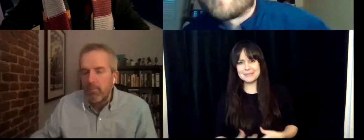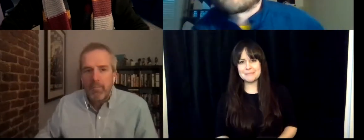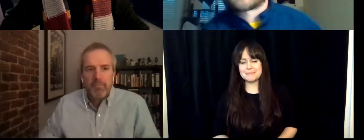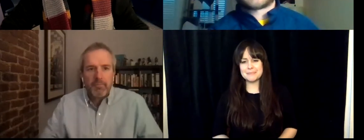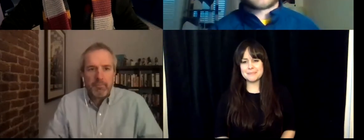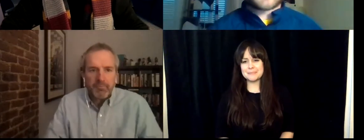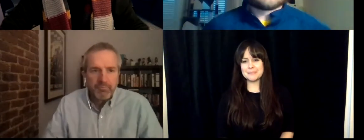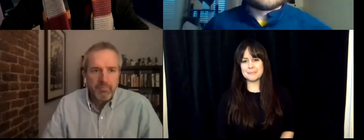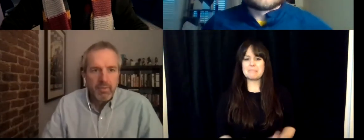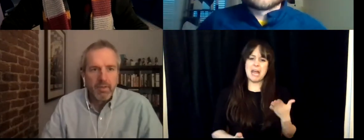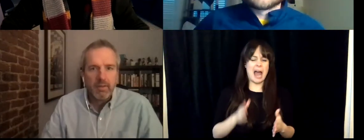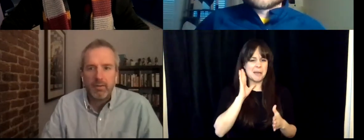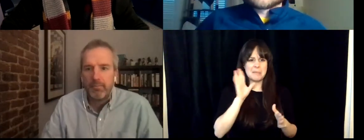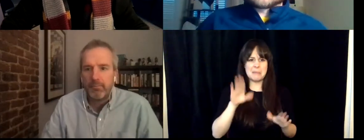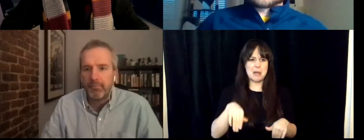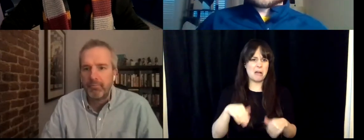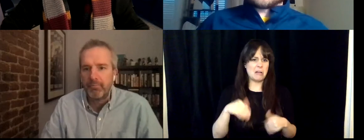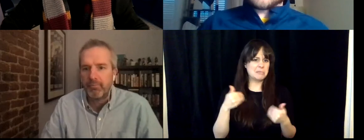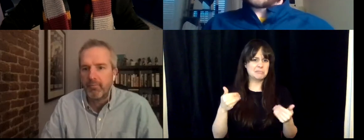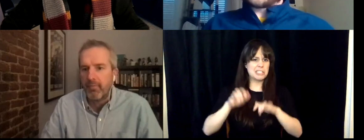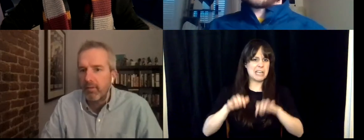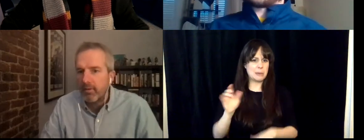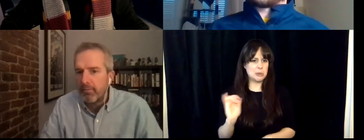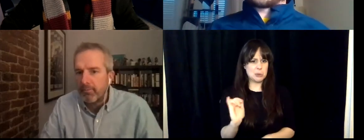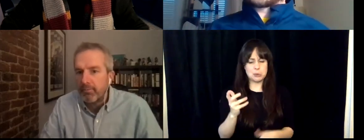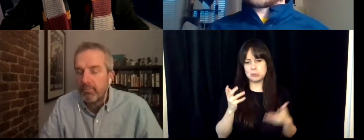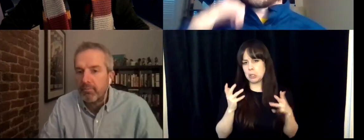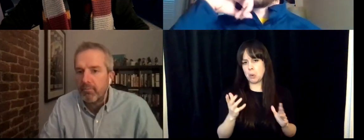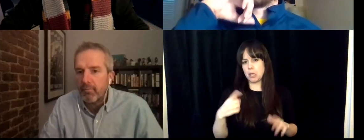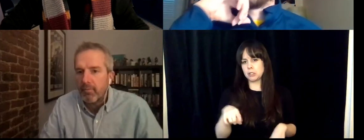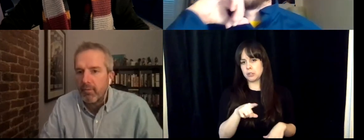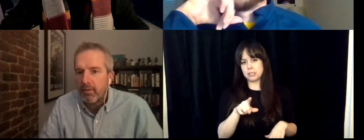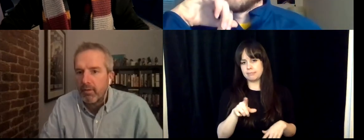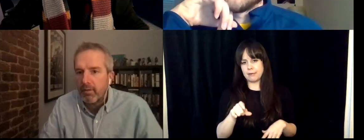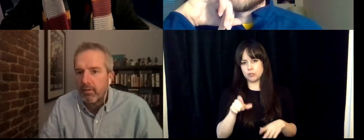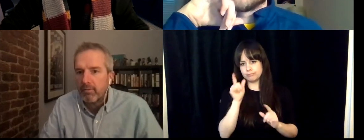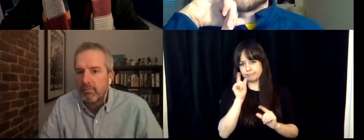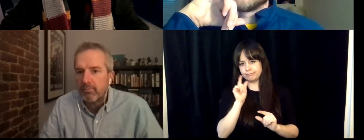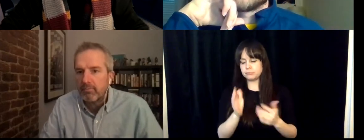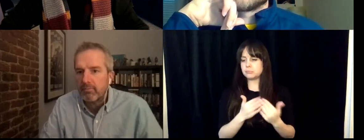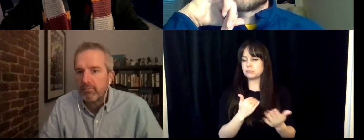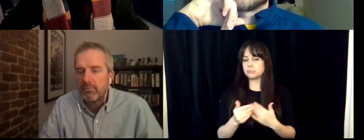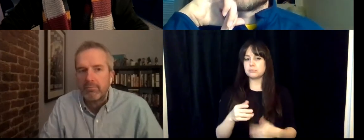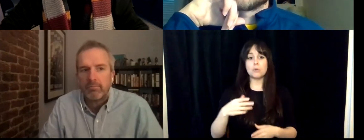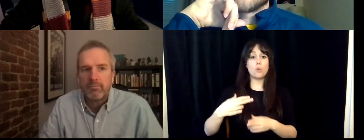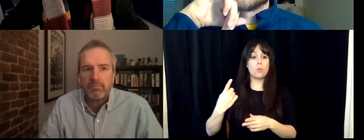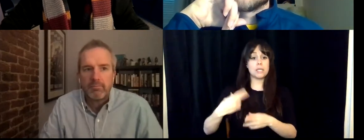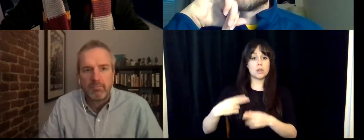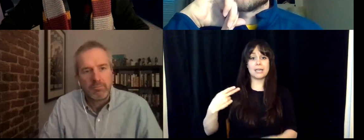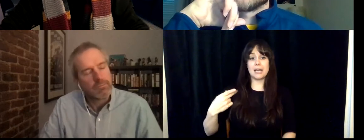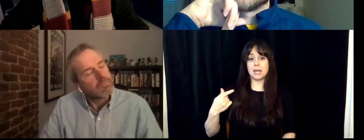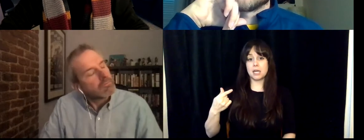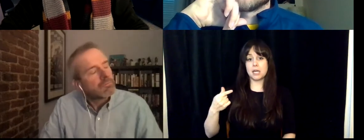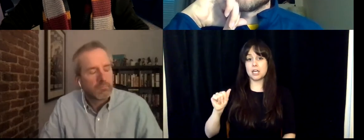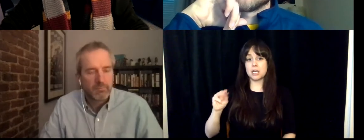And I might just type these in chat in a minute, so that you don't have to. There's a site called Gamma Sutra. There's a site